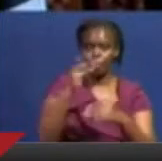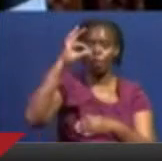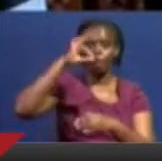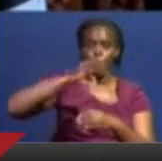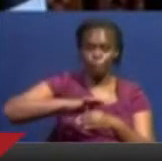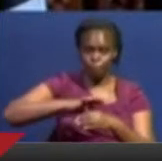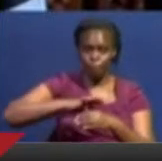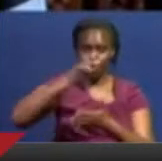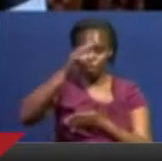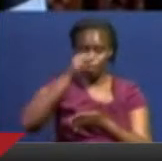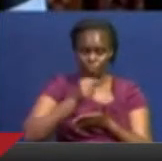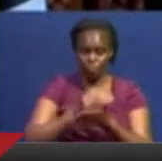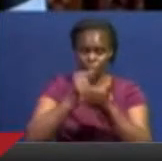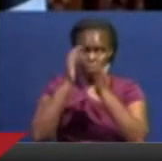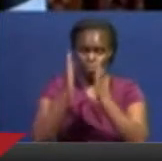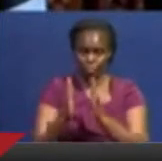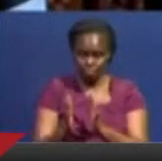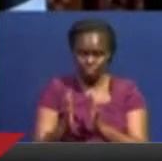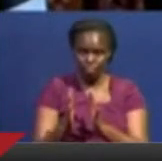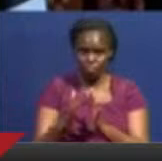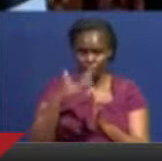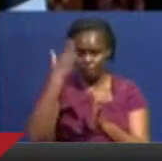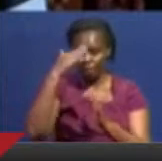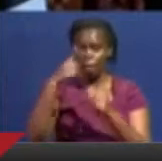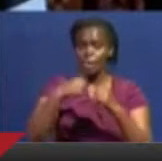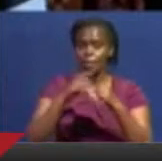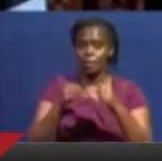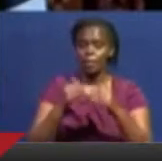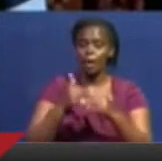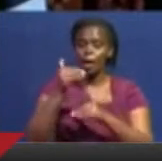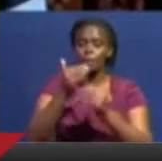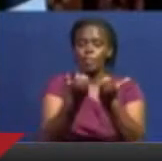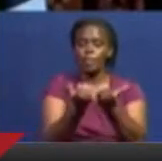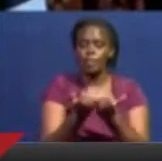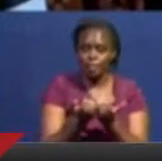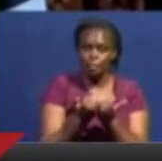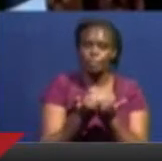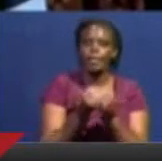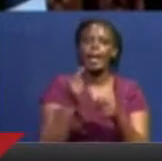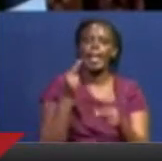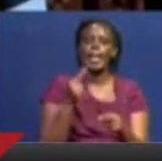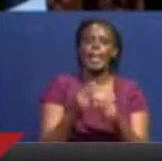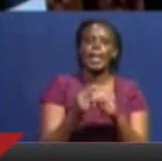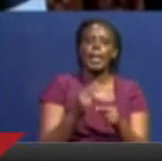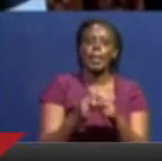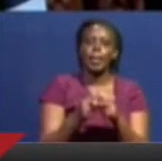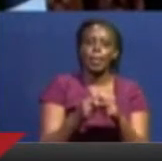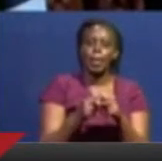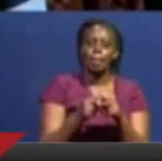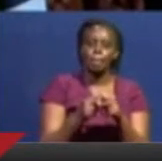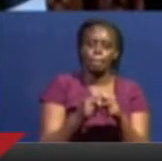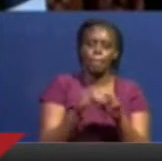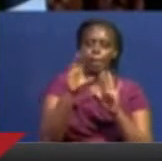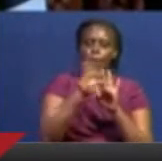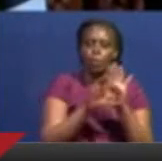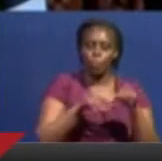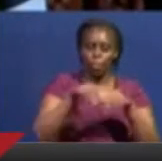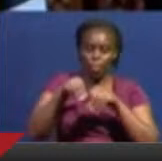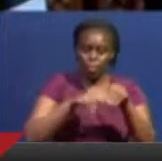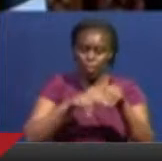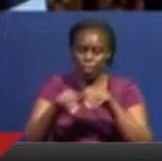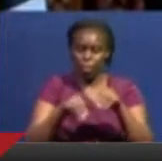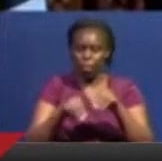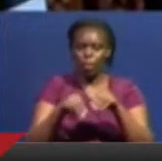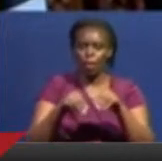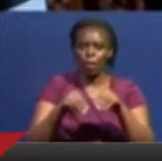vote on the nomination within 60 days after receiving it. the drafters of the Constitution distinguished the